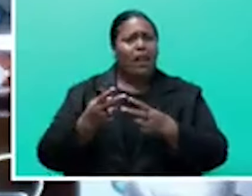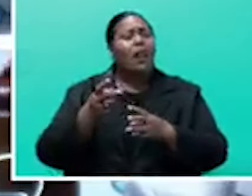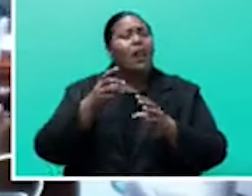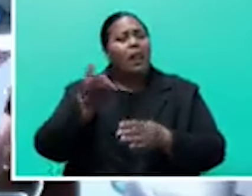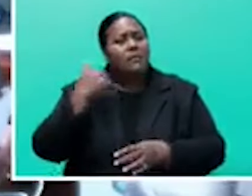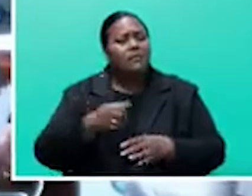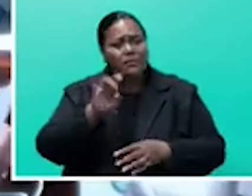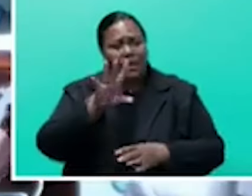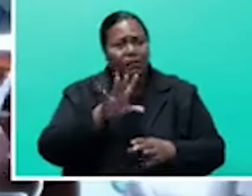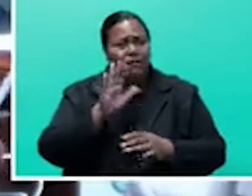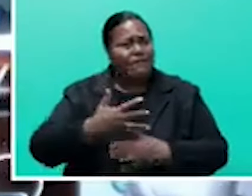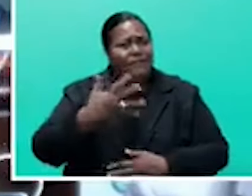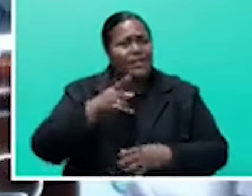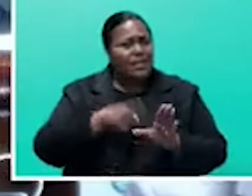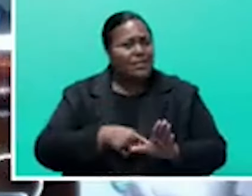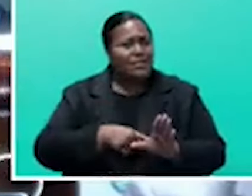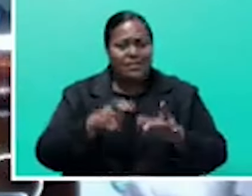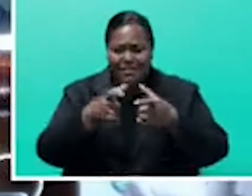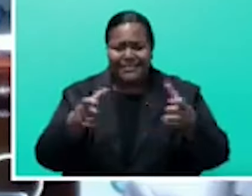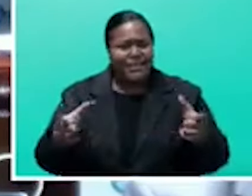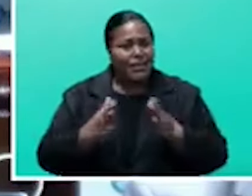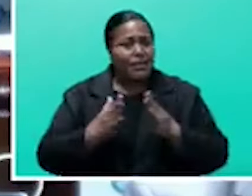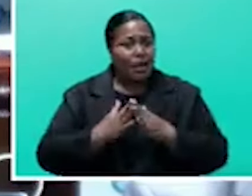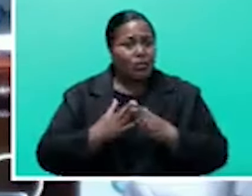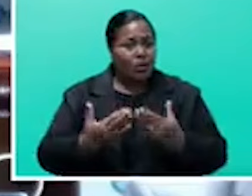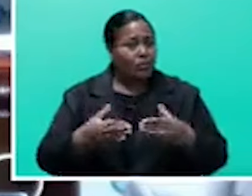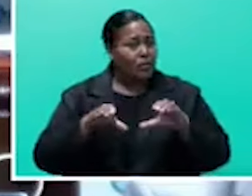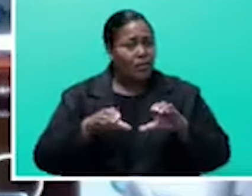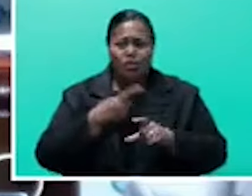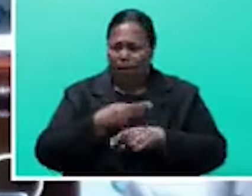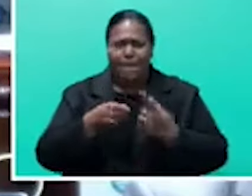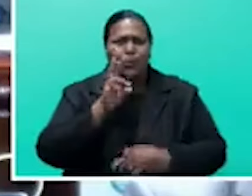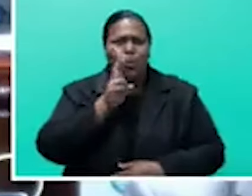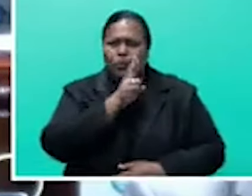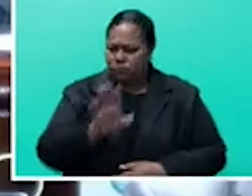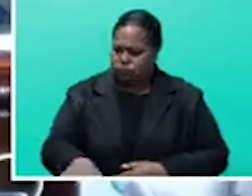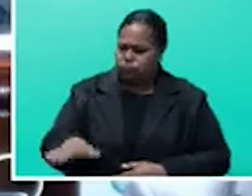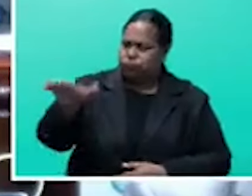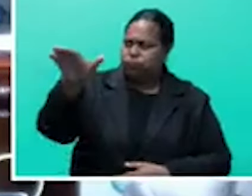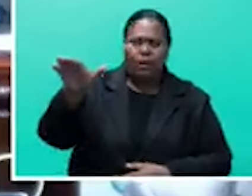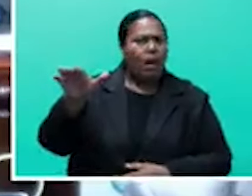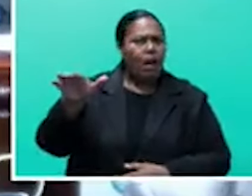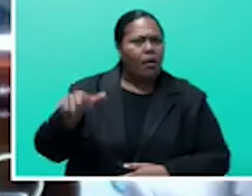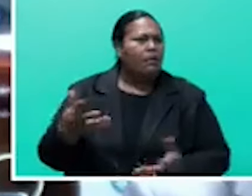or 15 years in the city and town councils. He talked about the bougainvillea, overgrown bougainvillea.